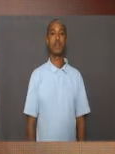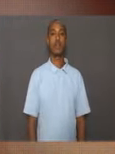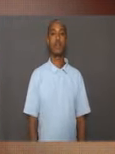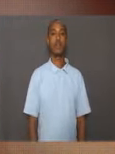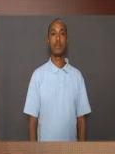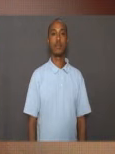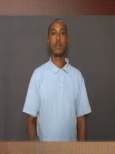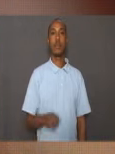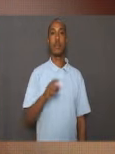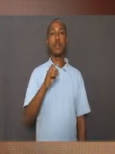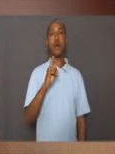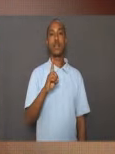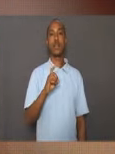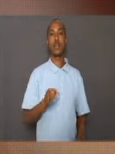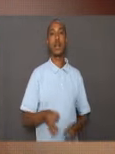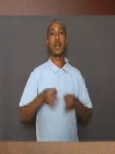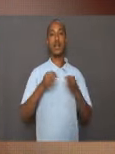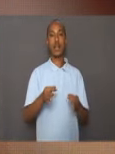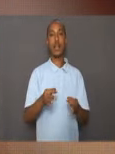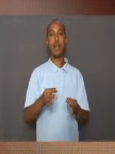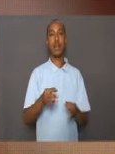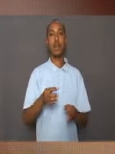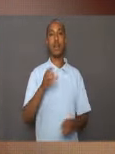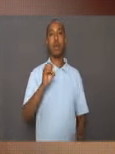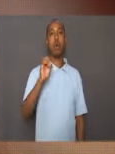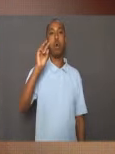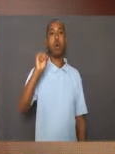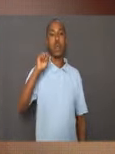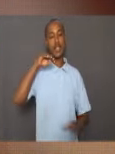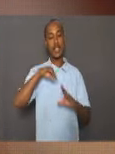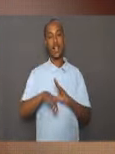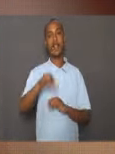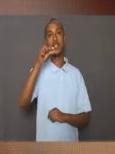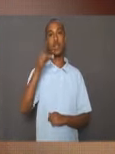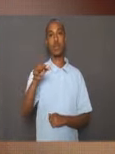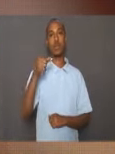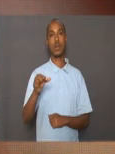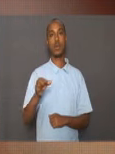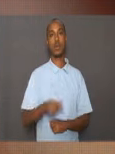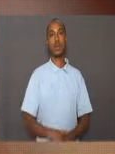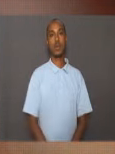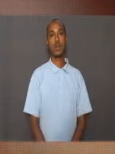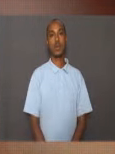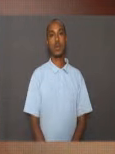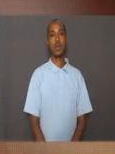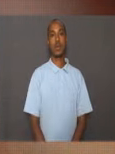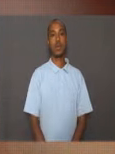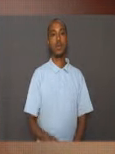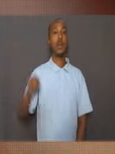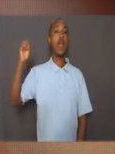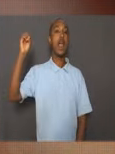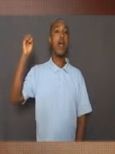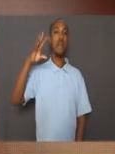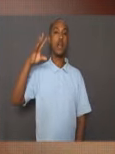When the current is turned on inside the tube, a ray of